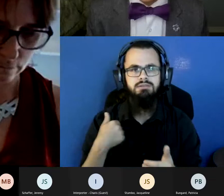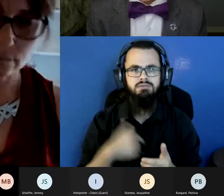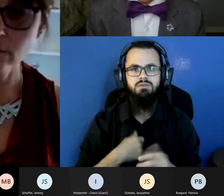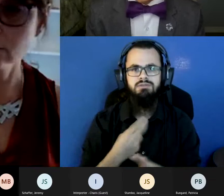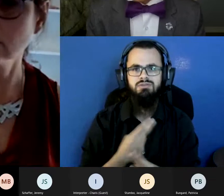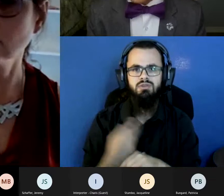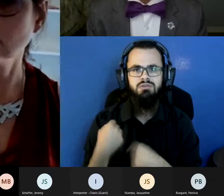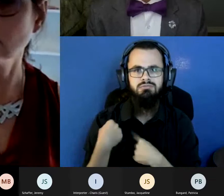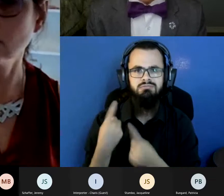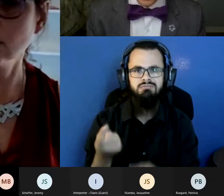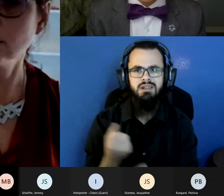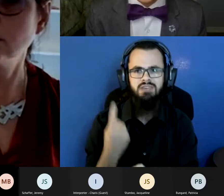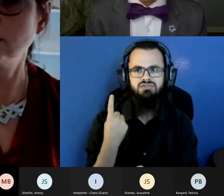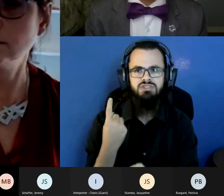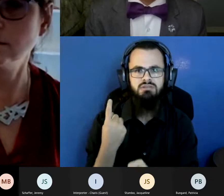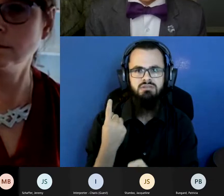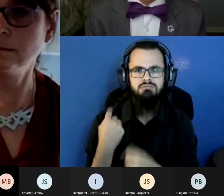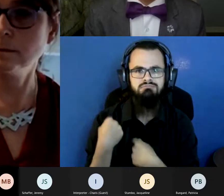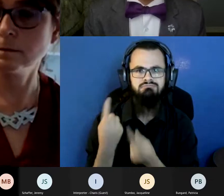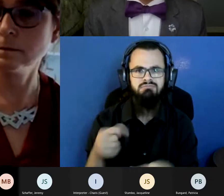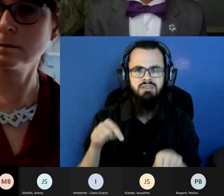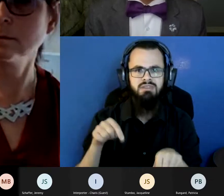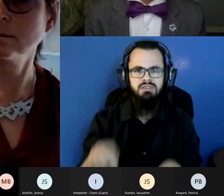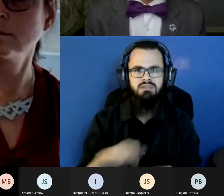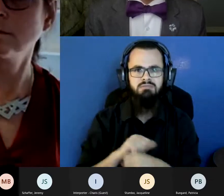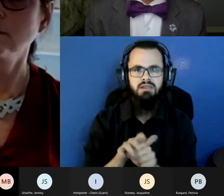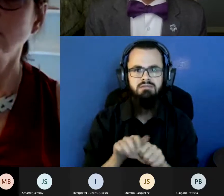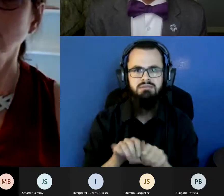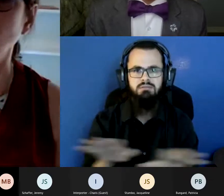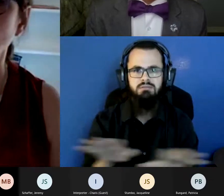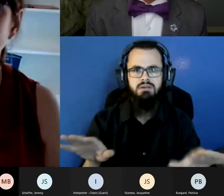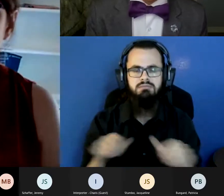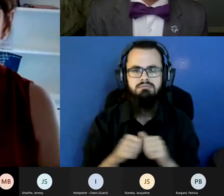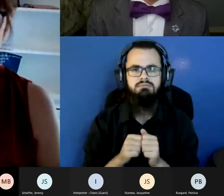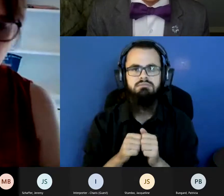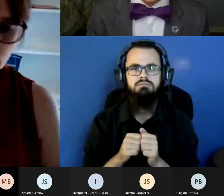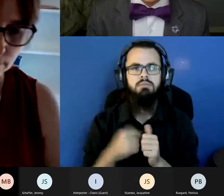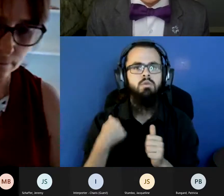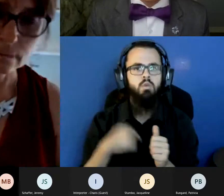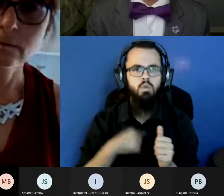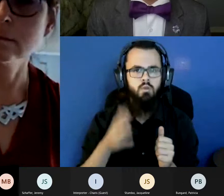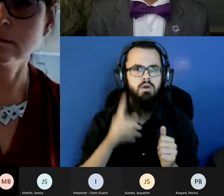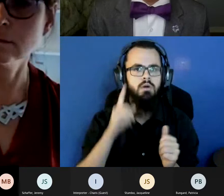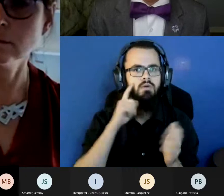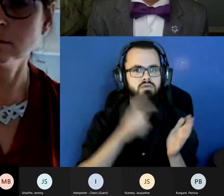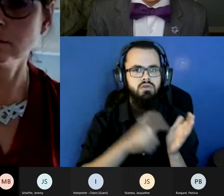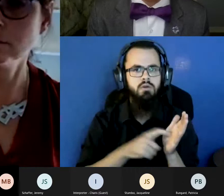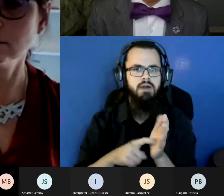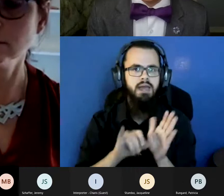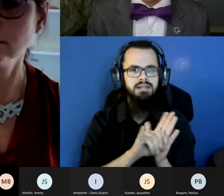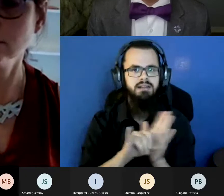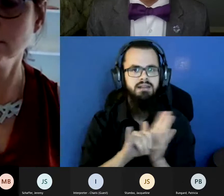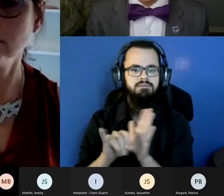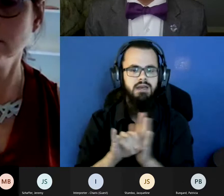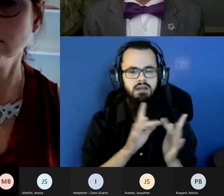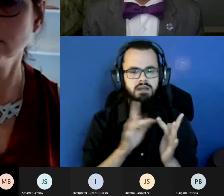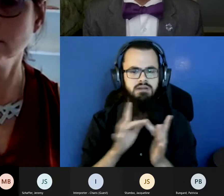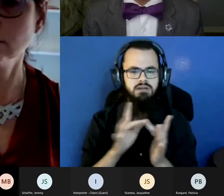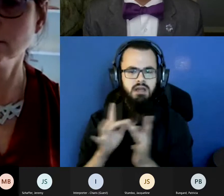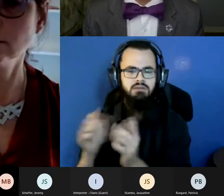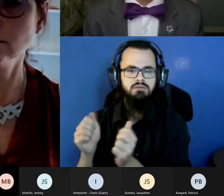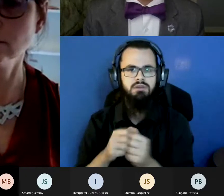of the pandemic. We will notify the identified contacts in each academic college, as well as